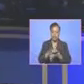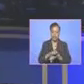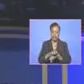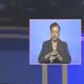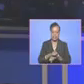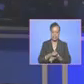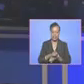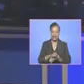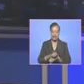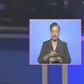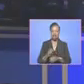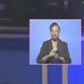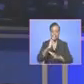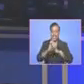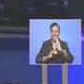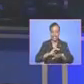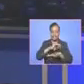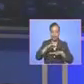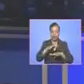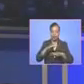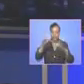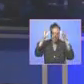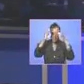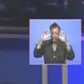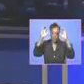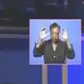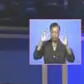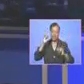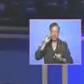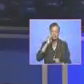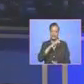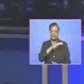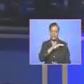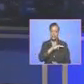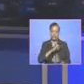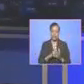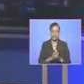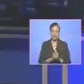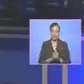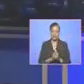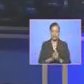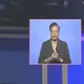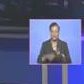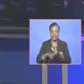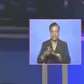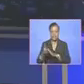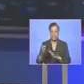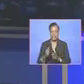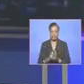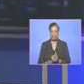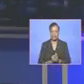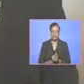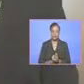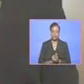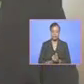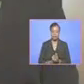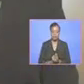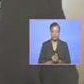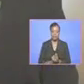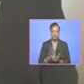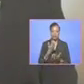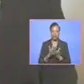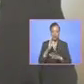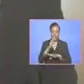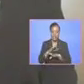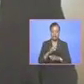ceremony. Aralti's Munnings was at police headquarters, and she joins me live in studio tonight with details of the historic event. Good evening, Altavis. Good evening, Clint,